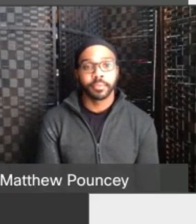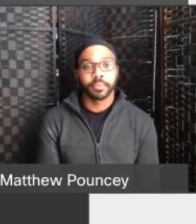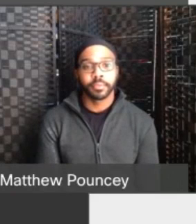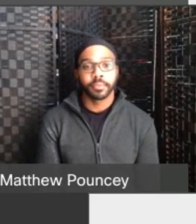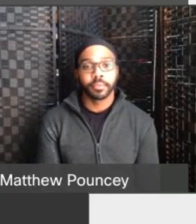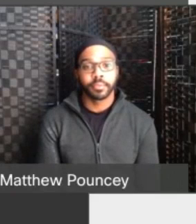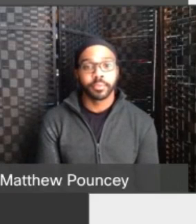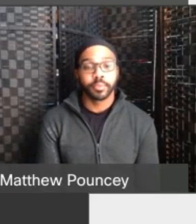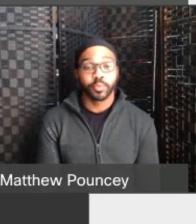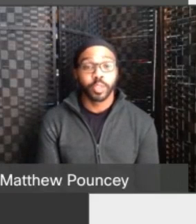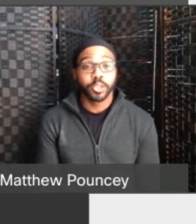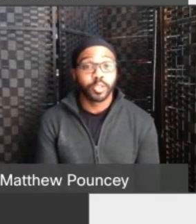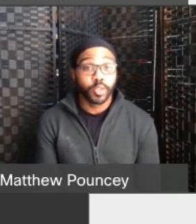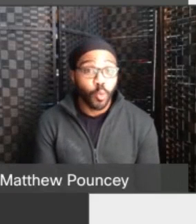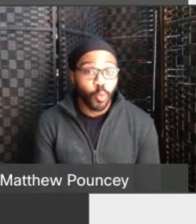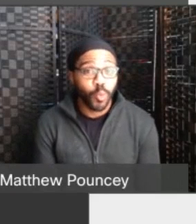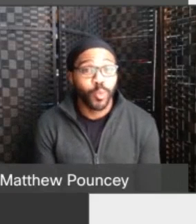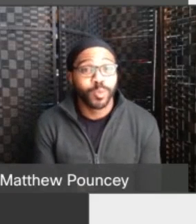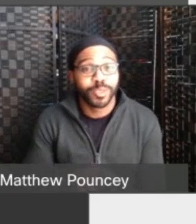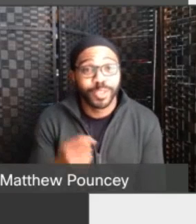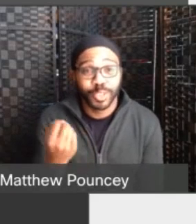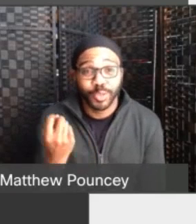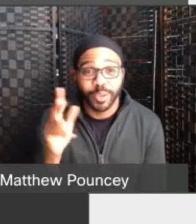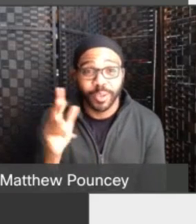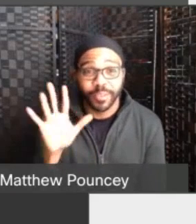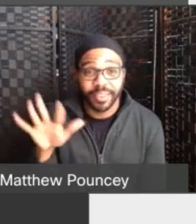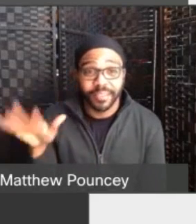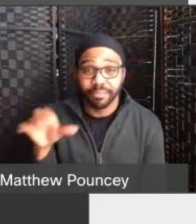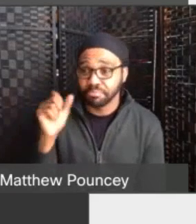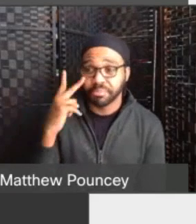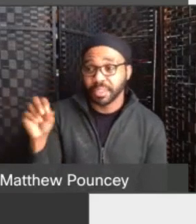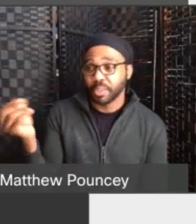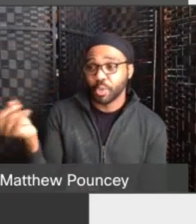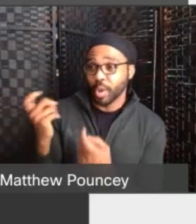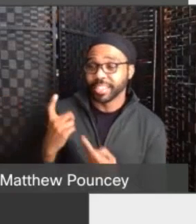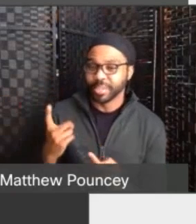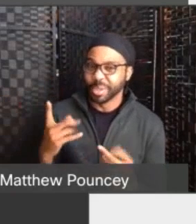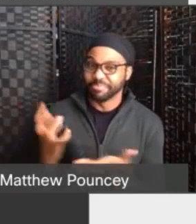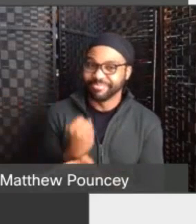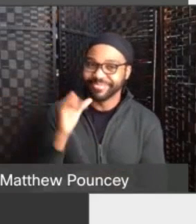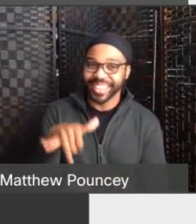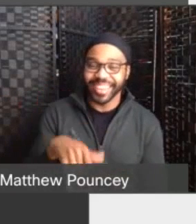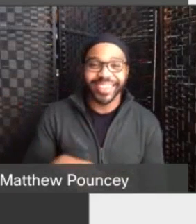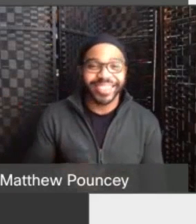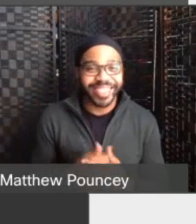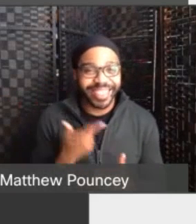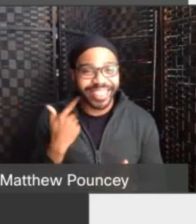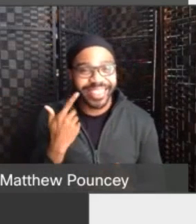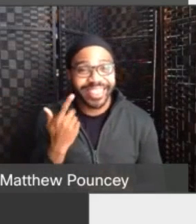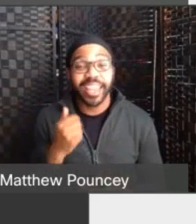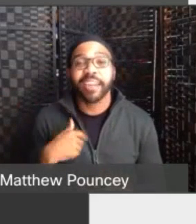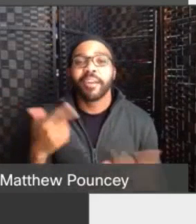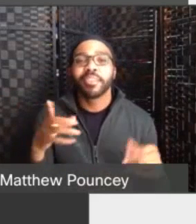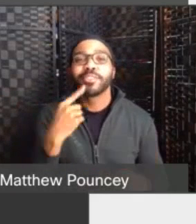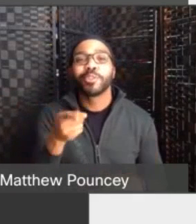So it's 12:55 and we don't seem to have other questions. We'll go with that. As I said, it seems